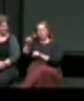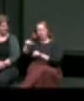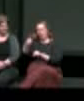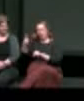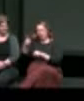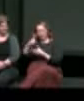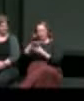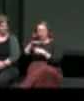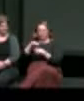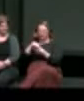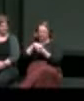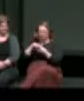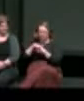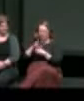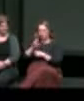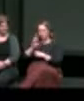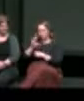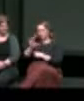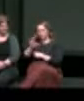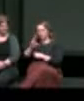32 that is to the